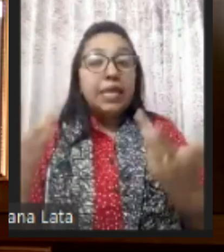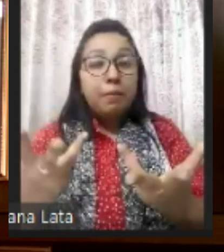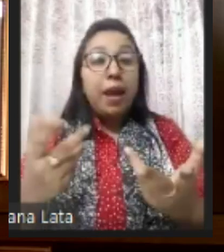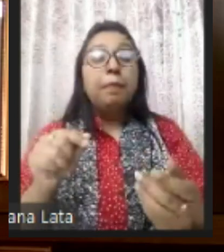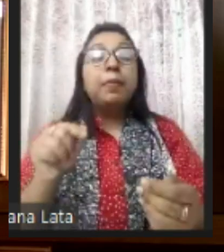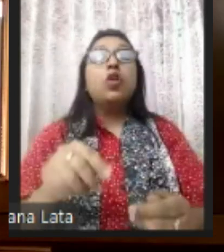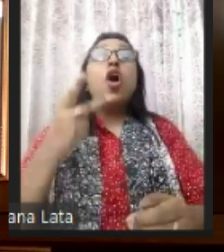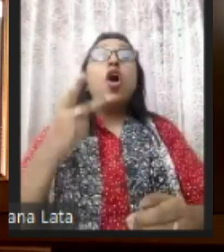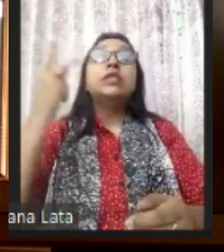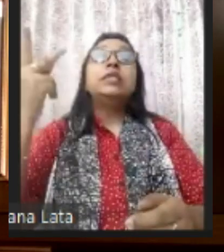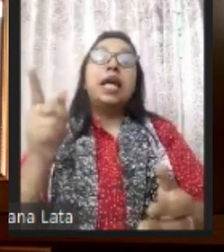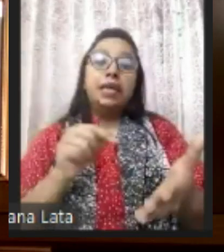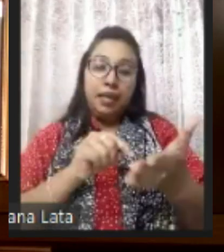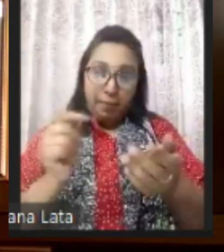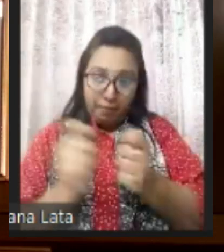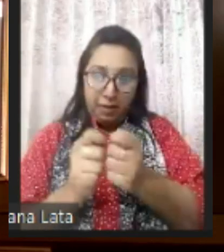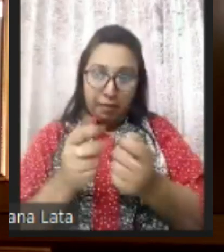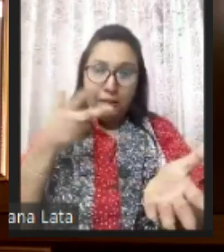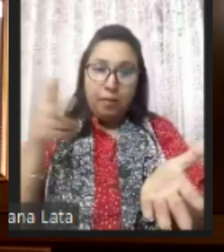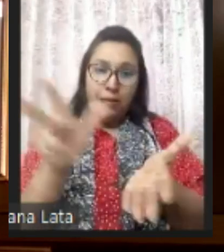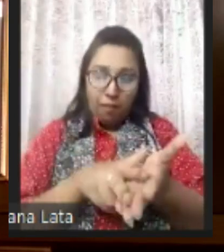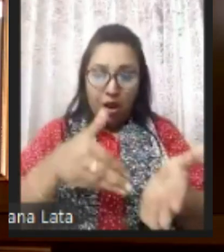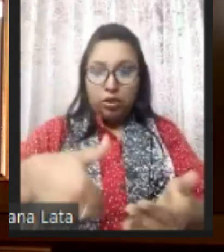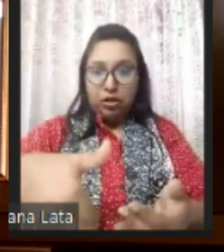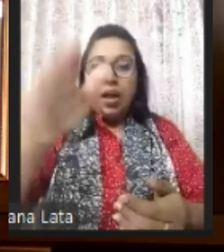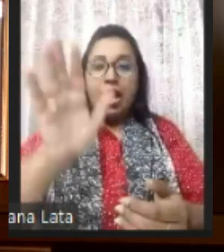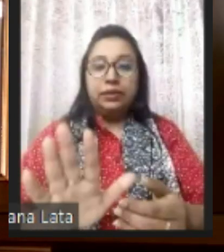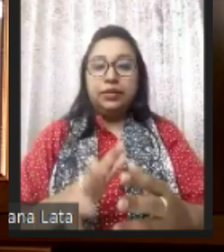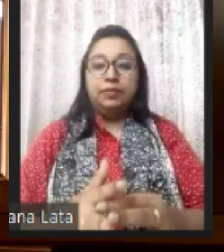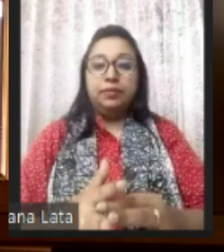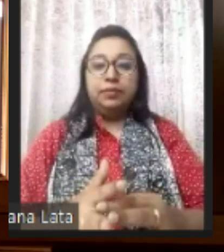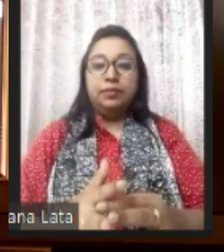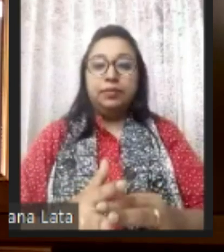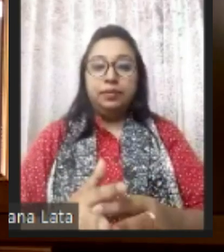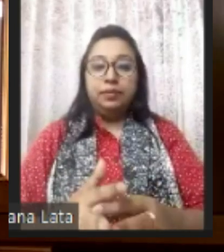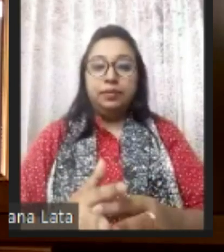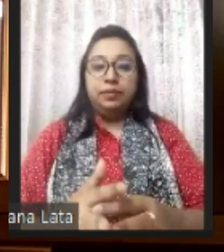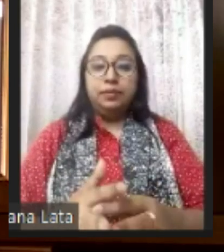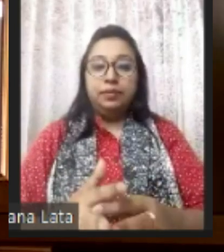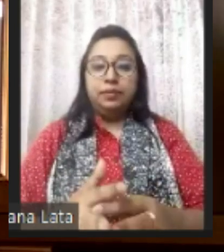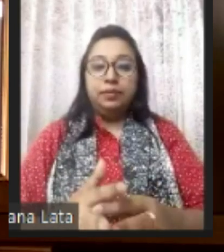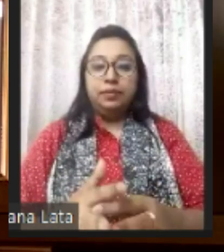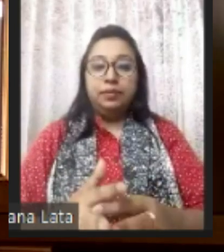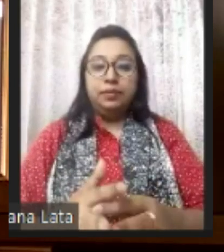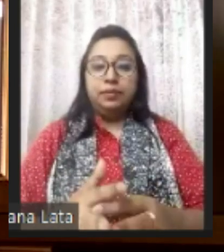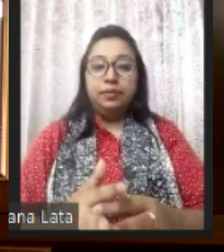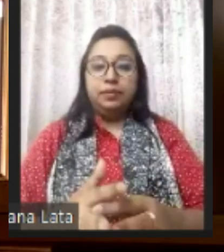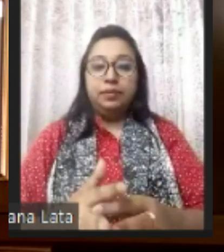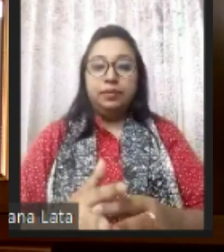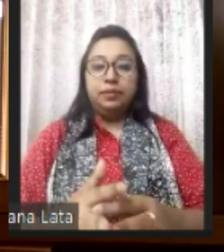of Social Service has identified and registered more than 30 lakhs persons